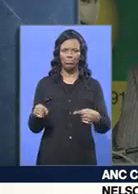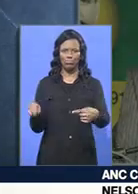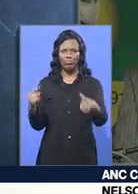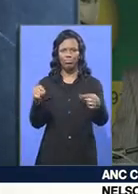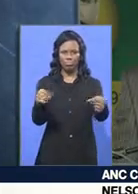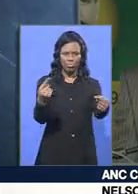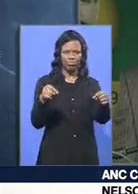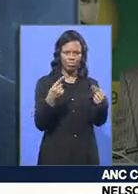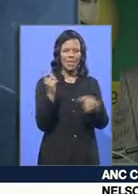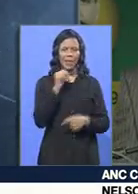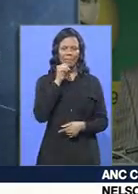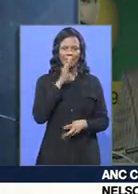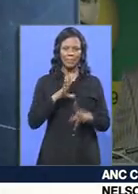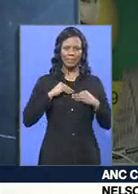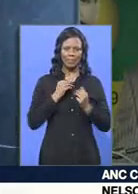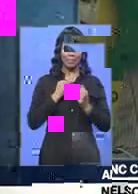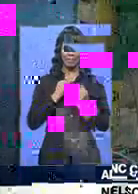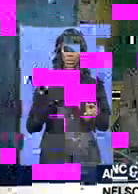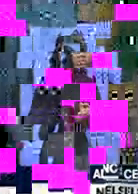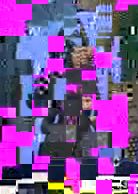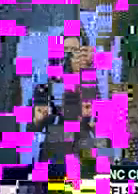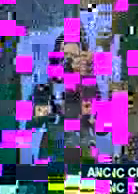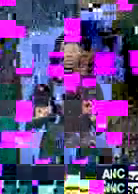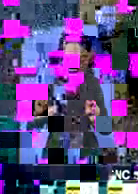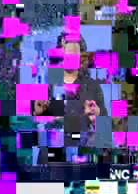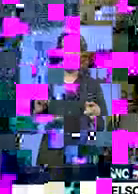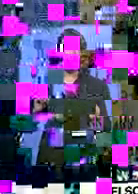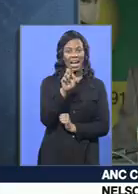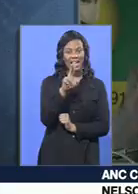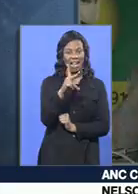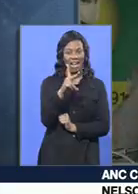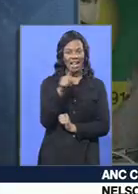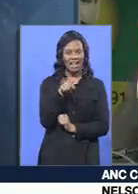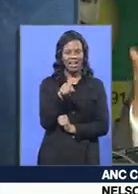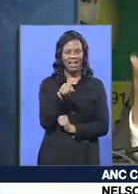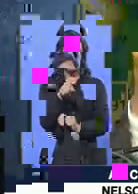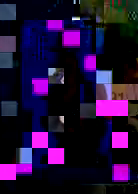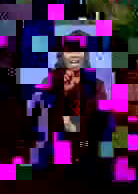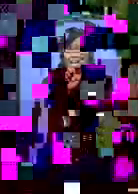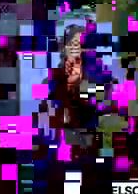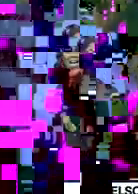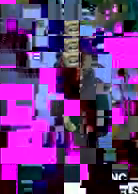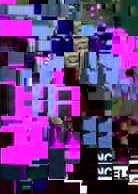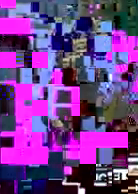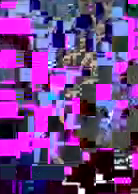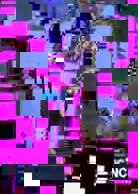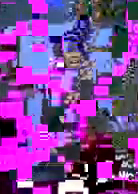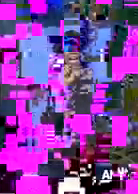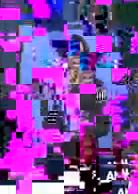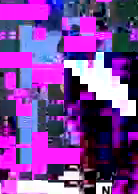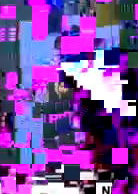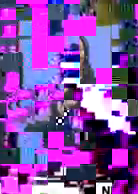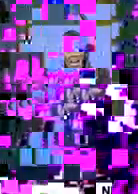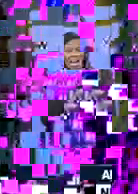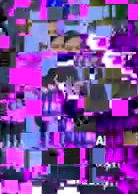itself. So de Klerk found a situation already which had been realized by those who were before him,